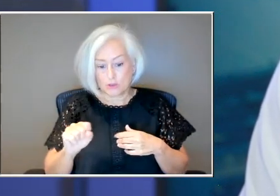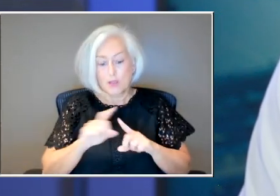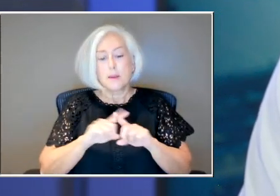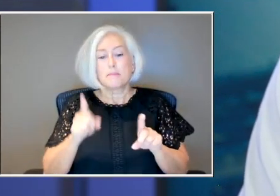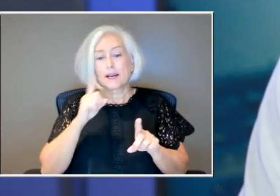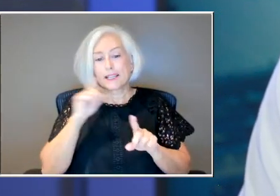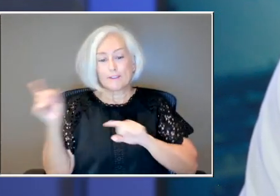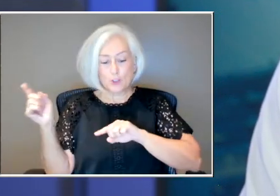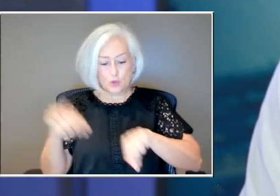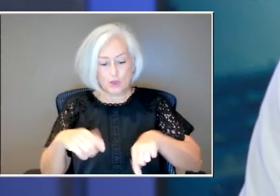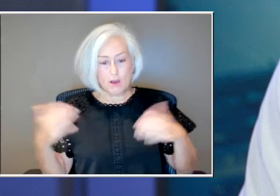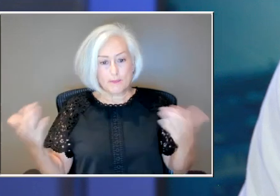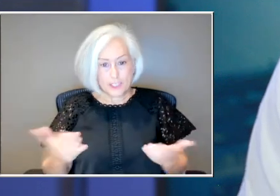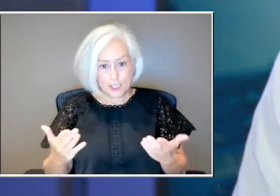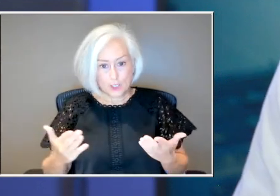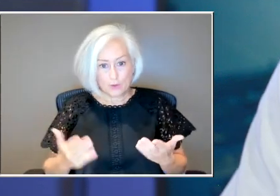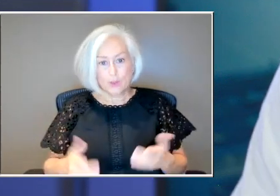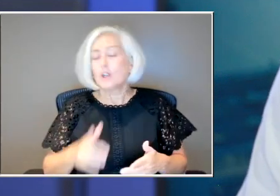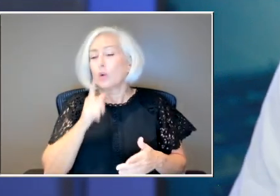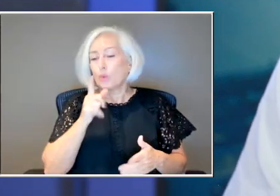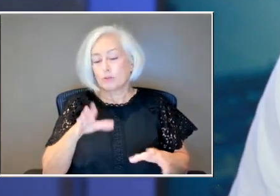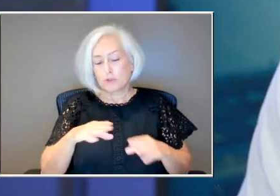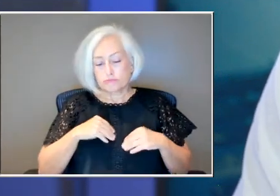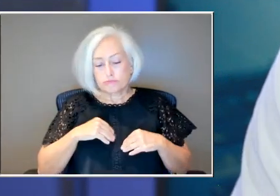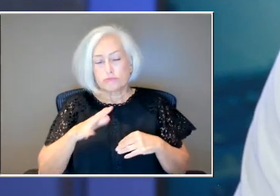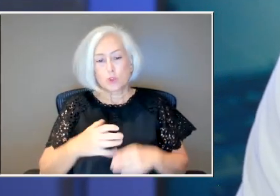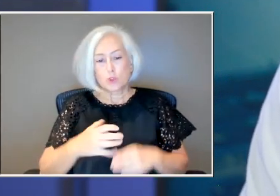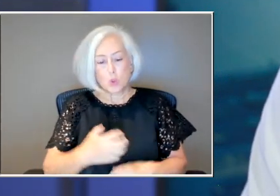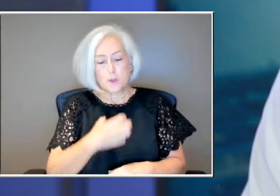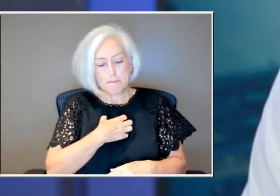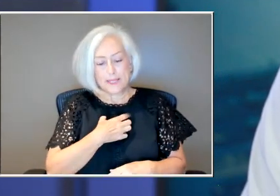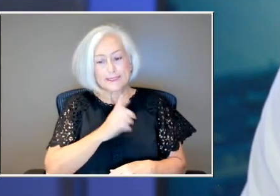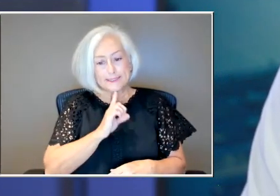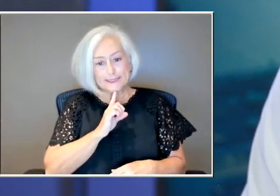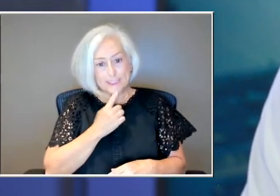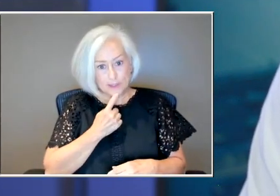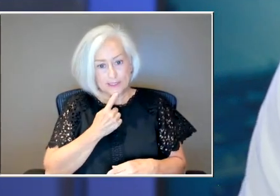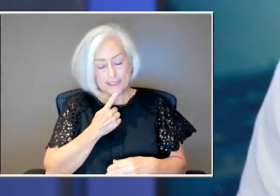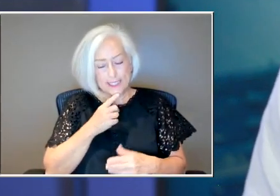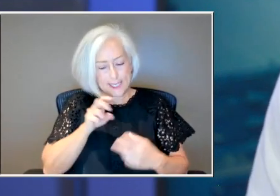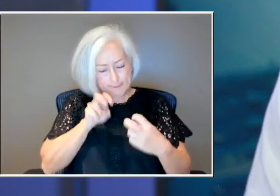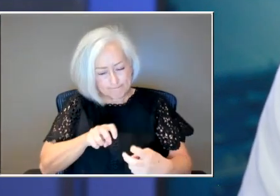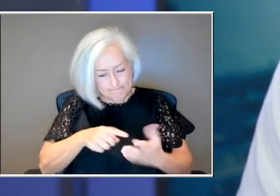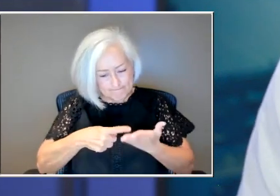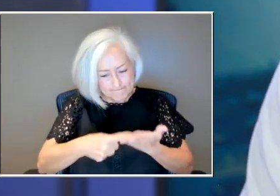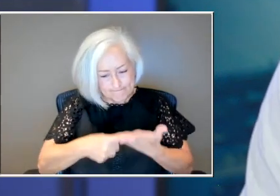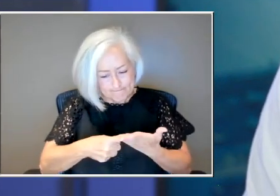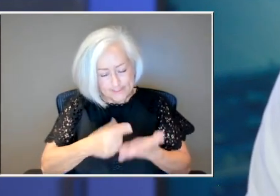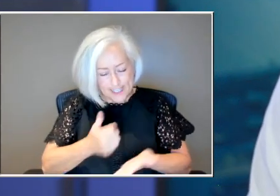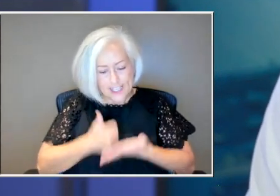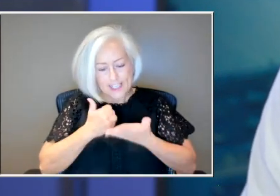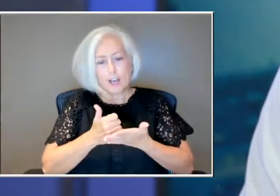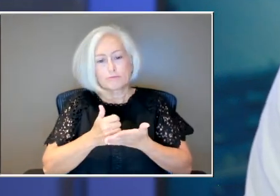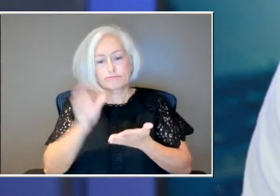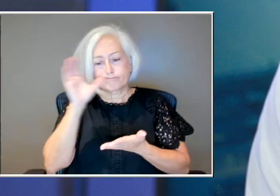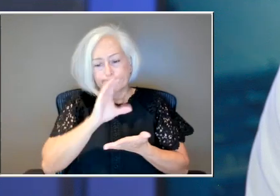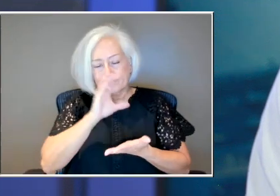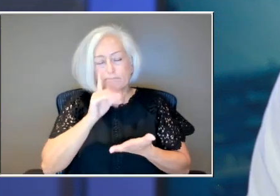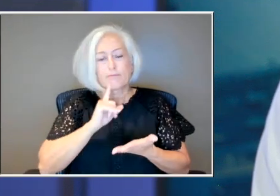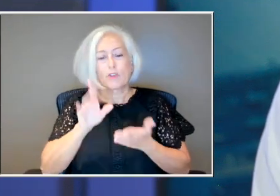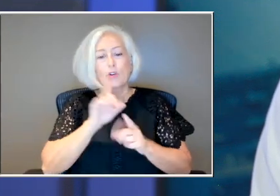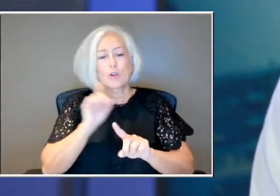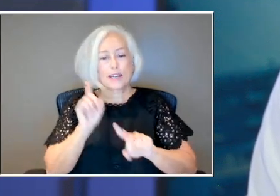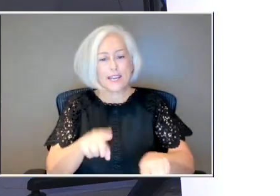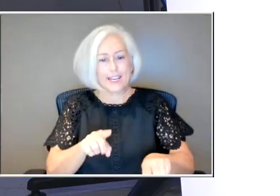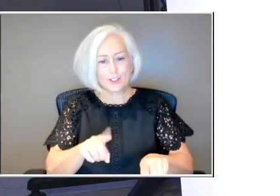will do is take your complaints seriously and help you to, get the answers you're looking for and provide you excellent care for,